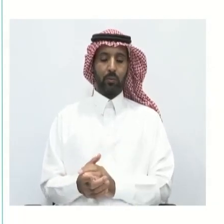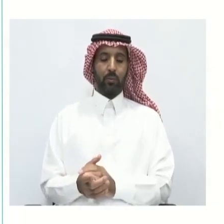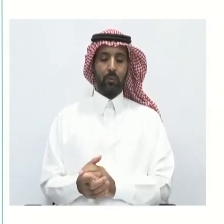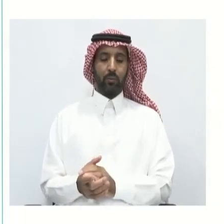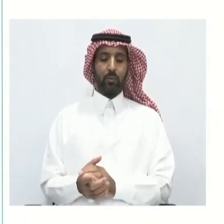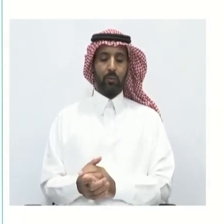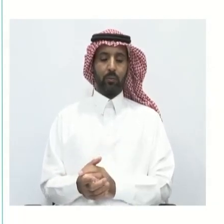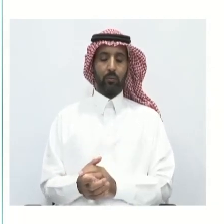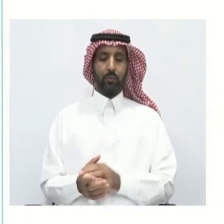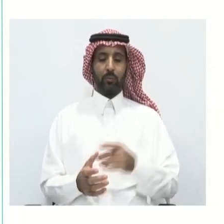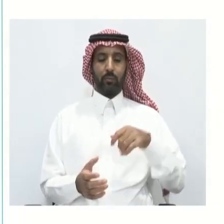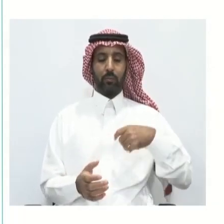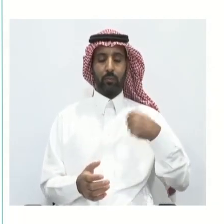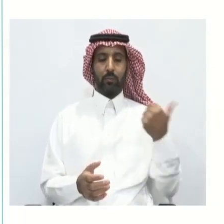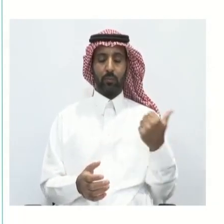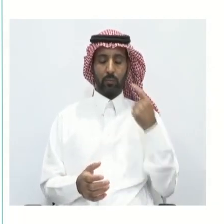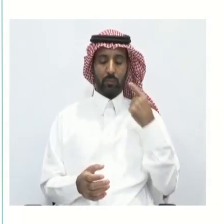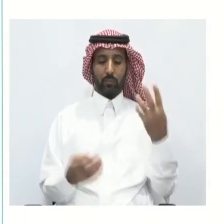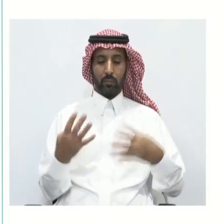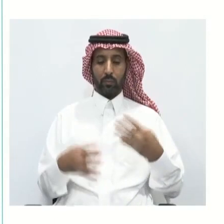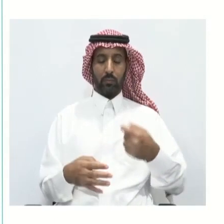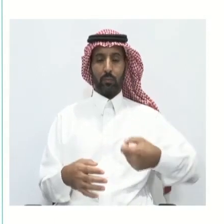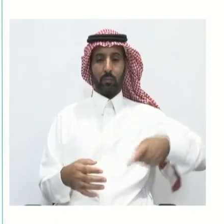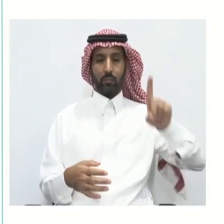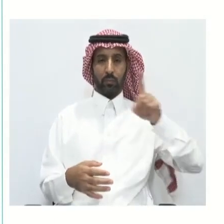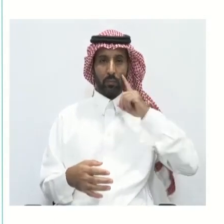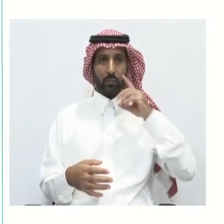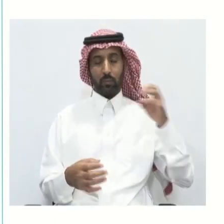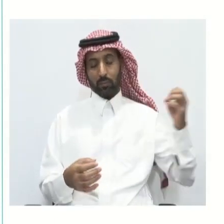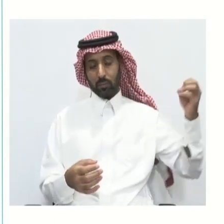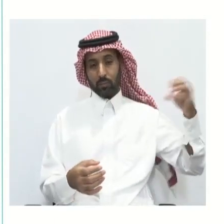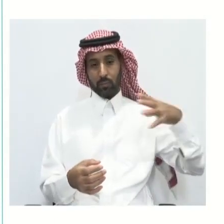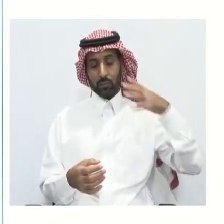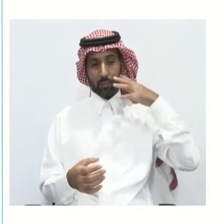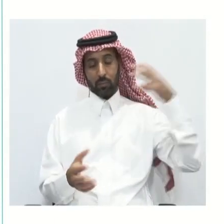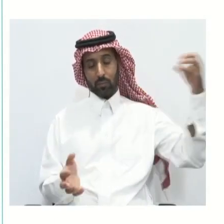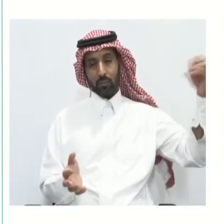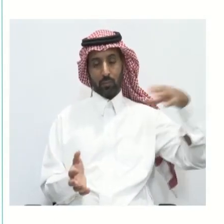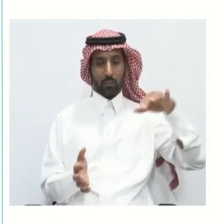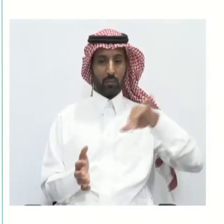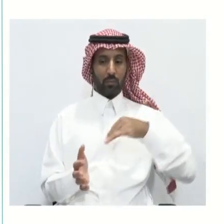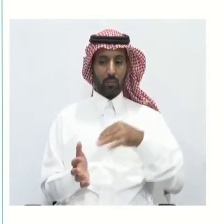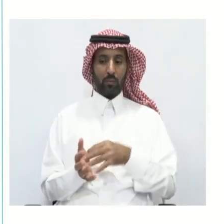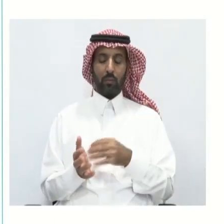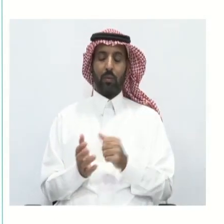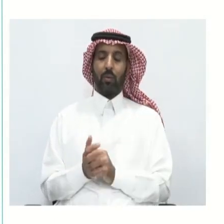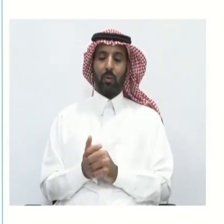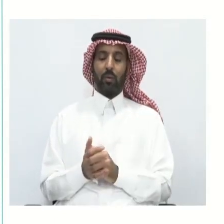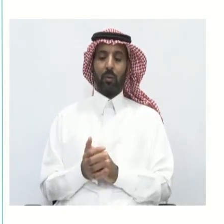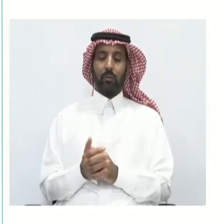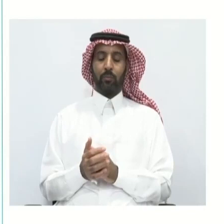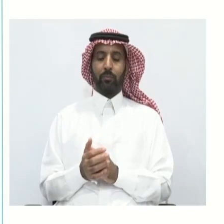the letter D. They're going to arrive in the morning. This is the time expression here. This is the answer here. In